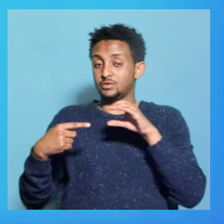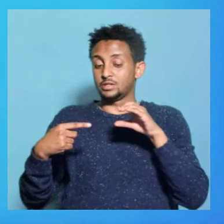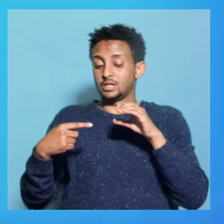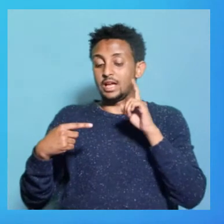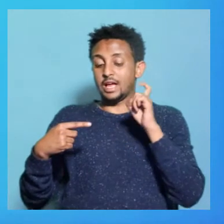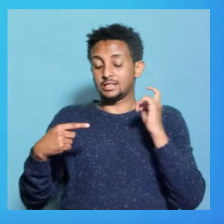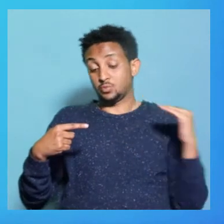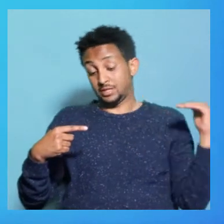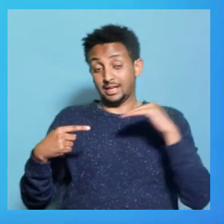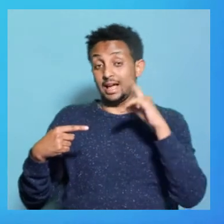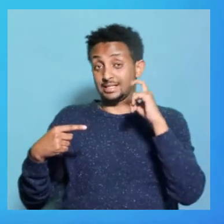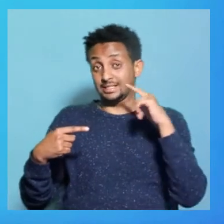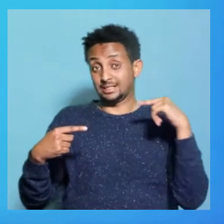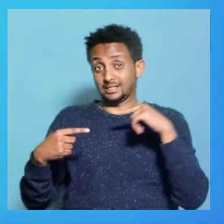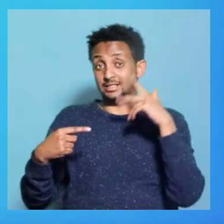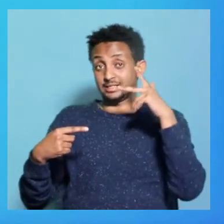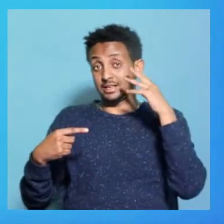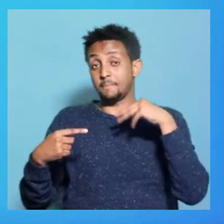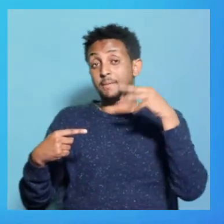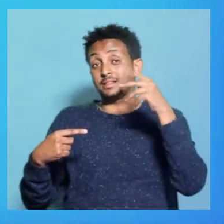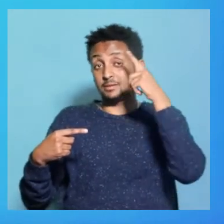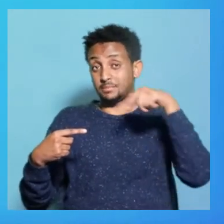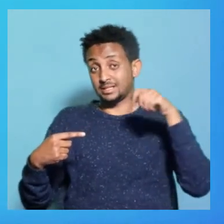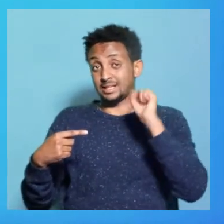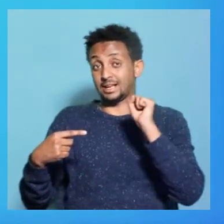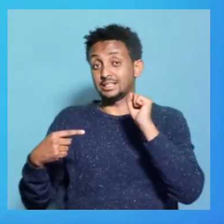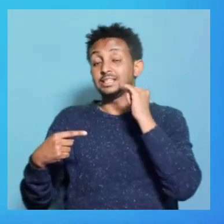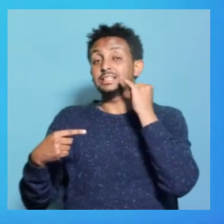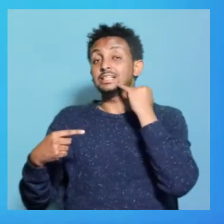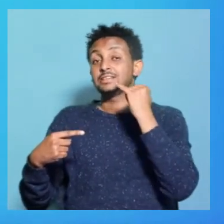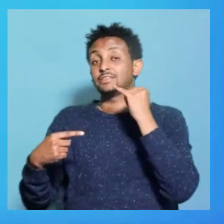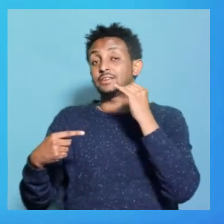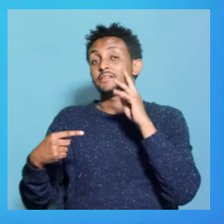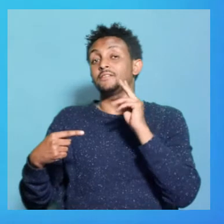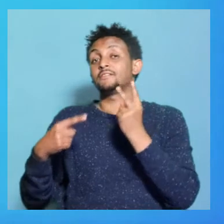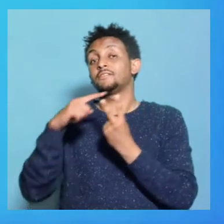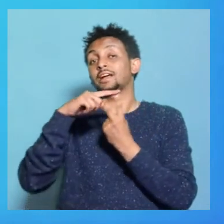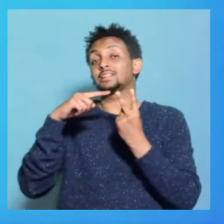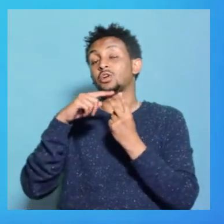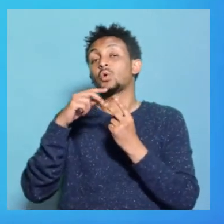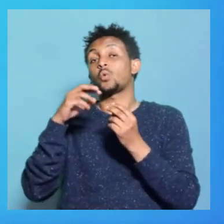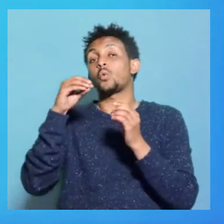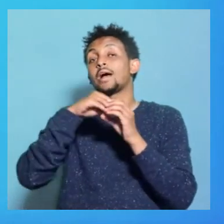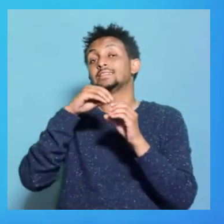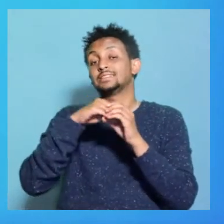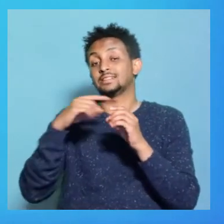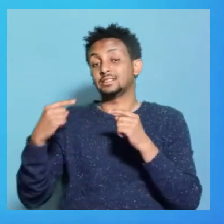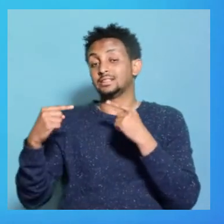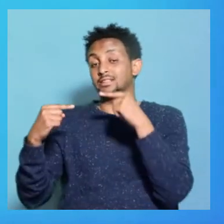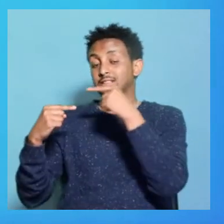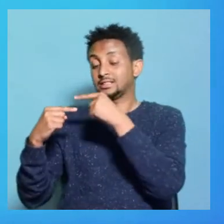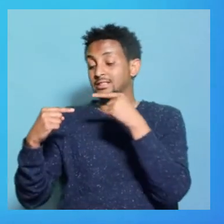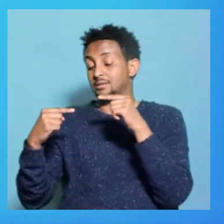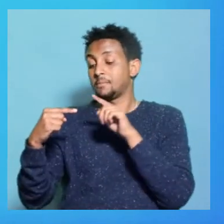x direction. If you say that this is 3 meters per second, and since it is vector quantity, you should have to put it